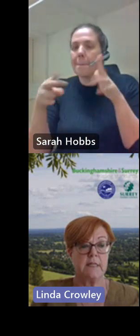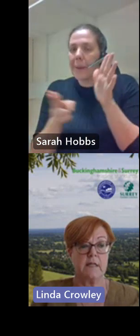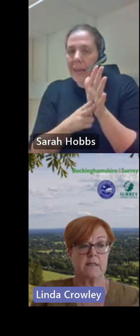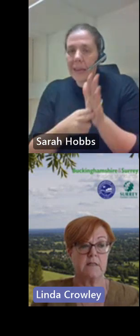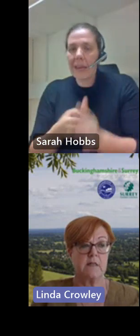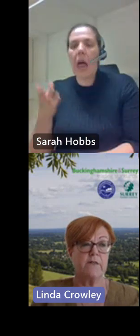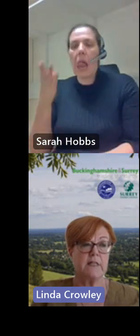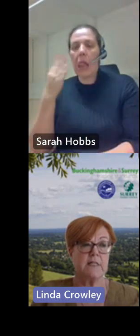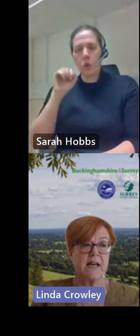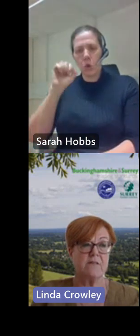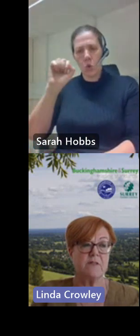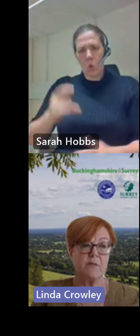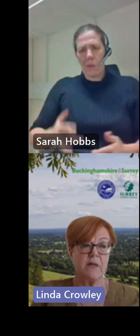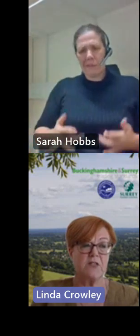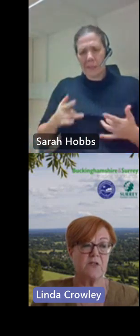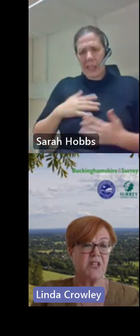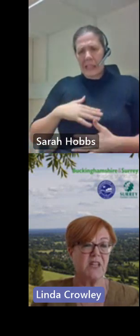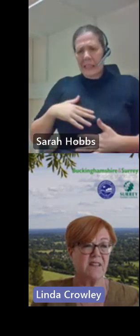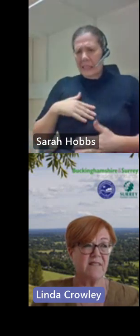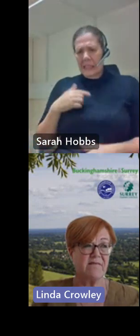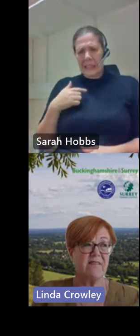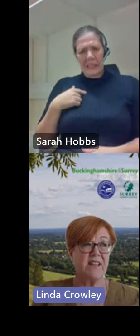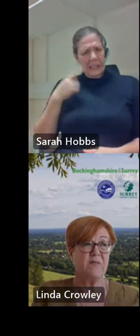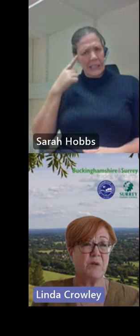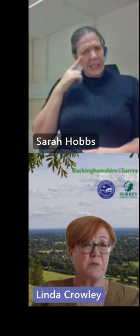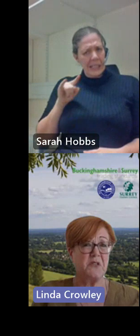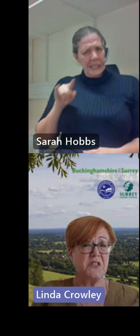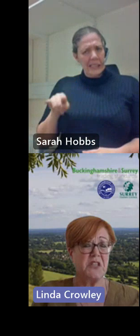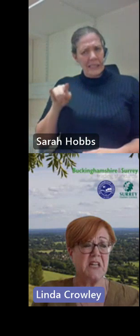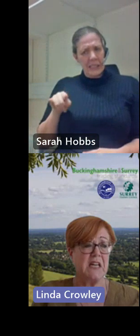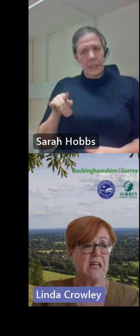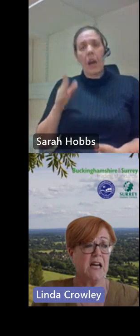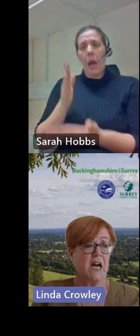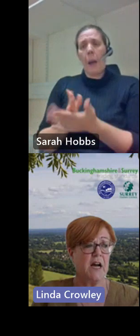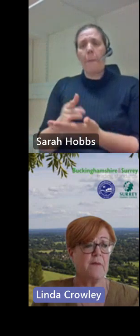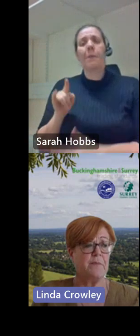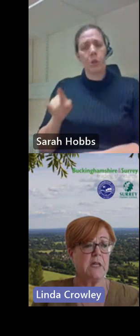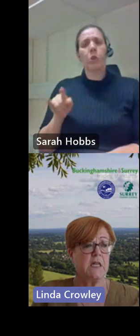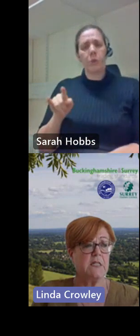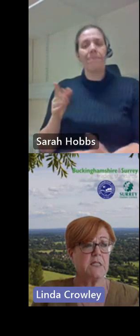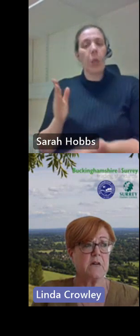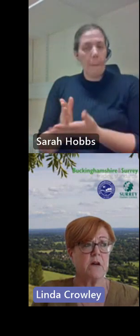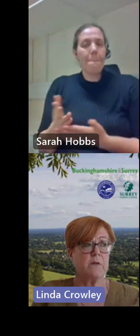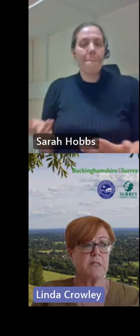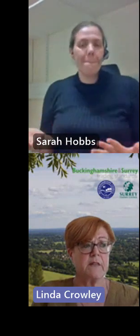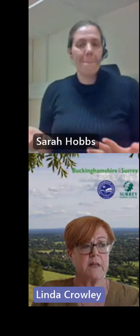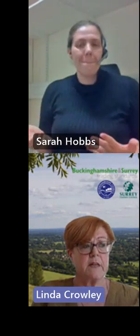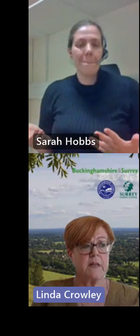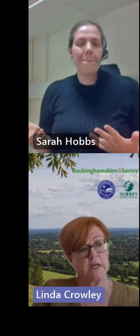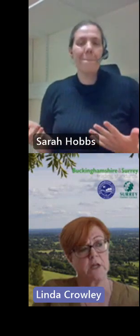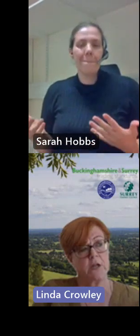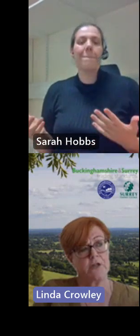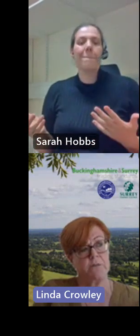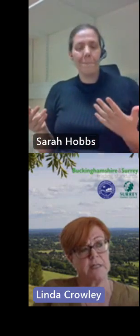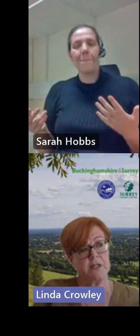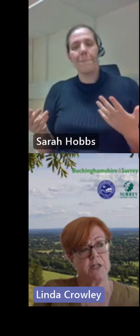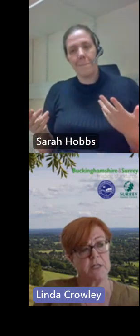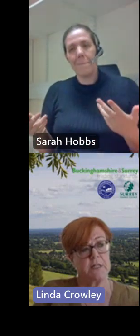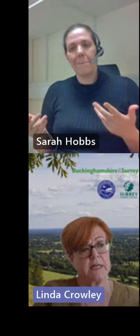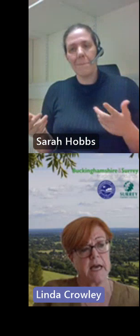your instincts. If it sounds a bit dodgy, it will be dodgy. So I always think that's quite